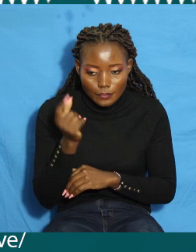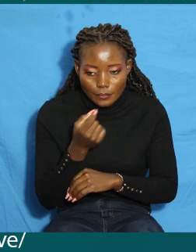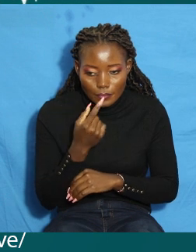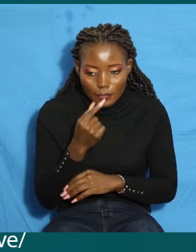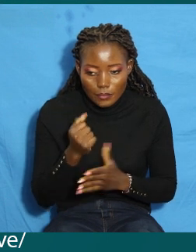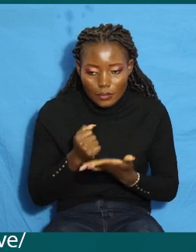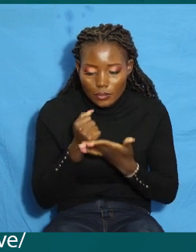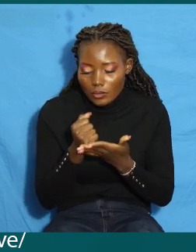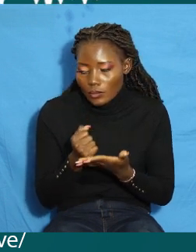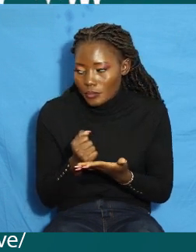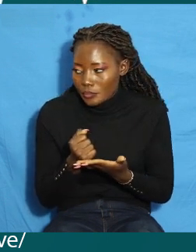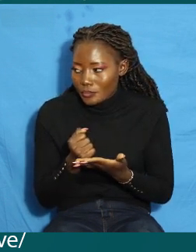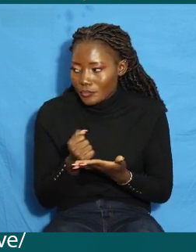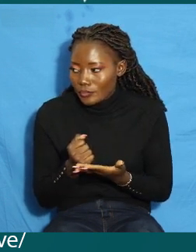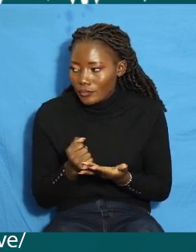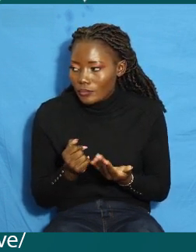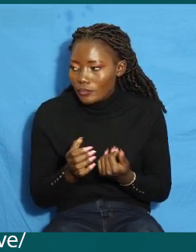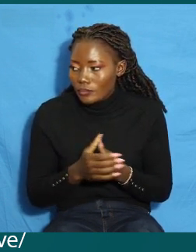embrace the